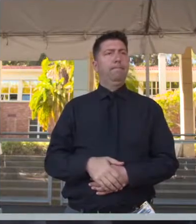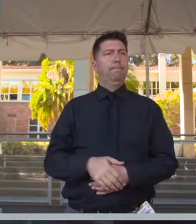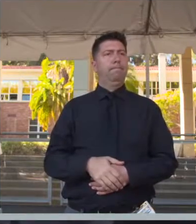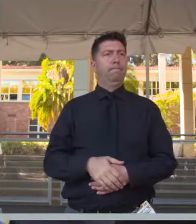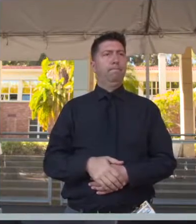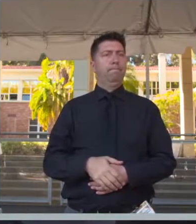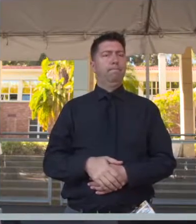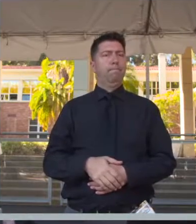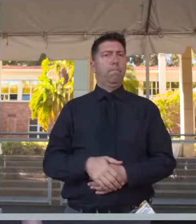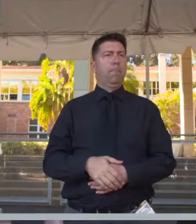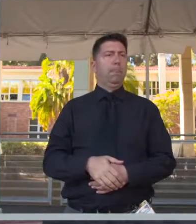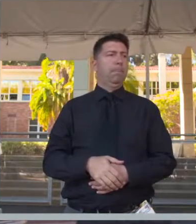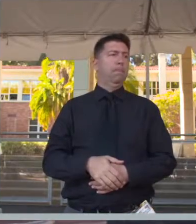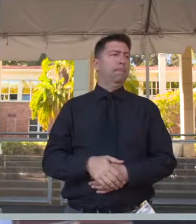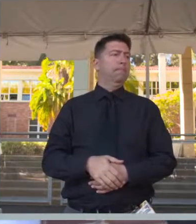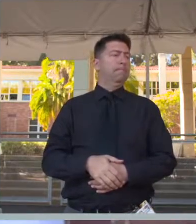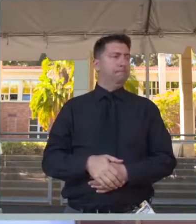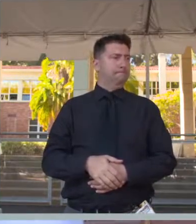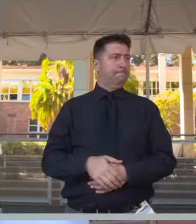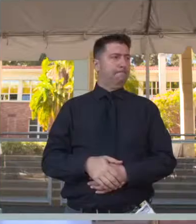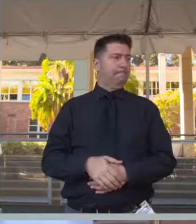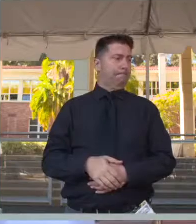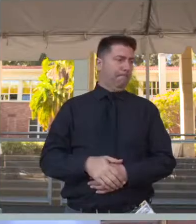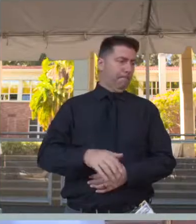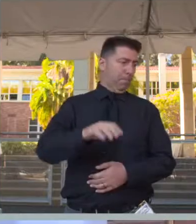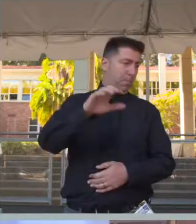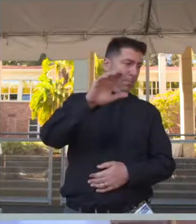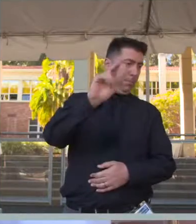Kiana Keiko Sudama.